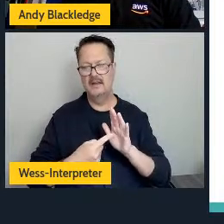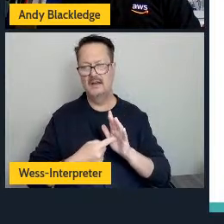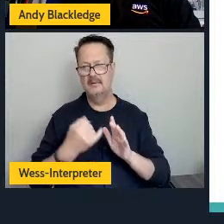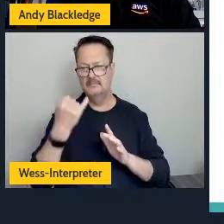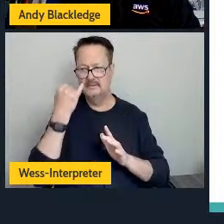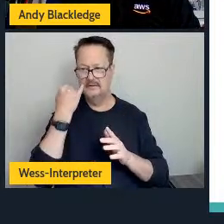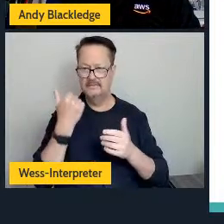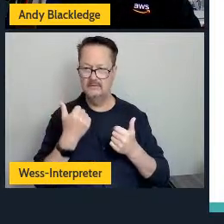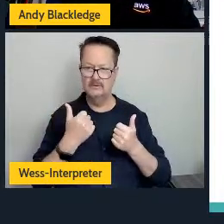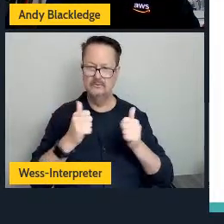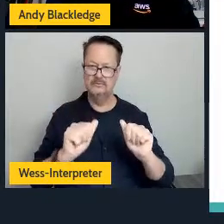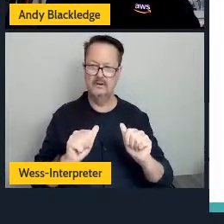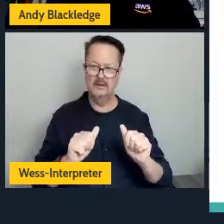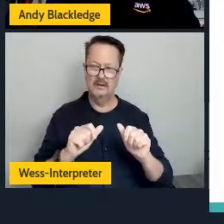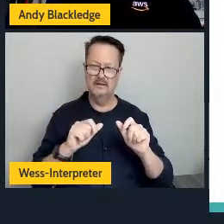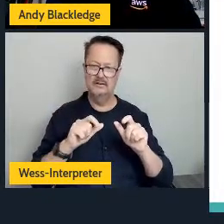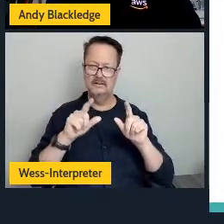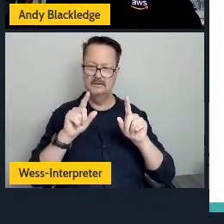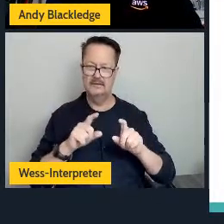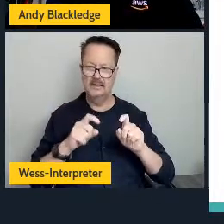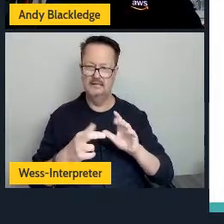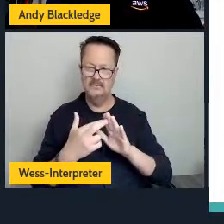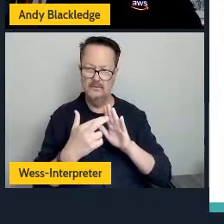to test for a rule